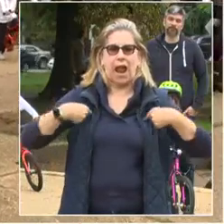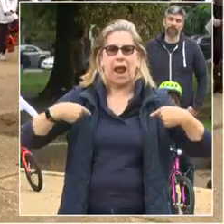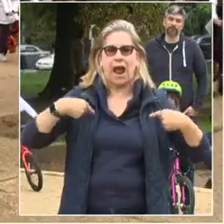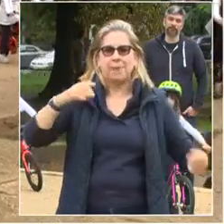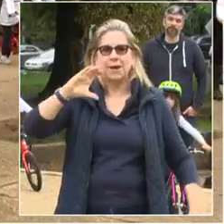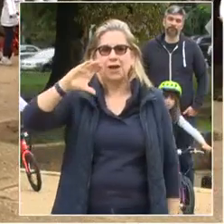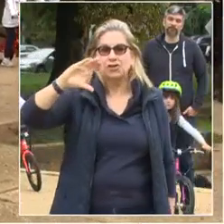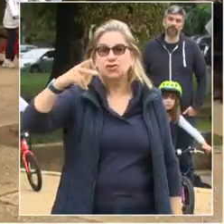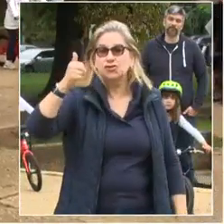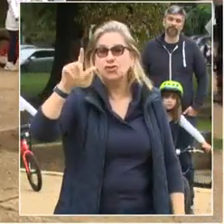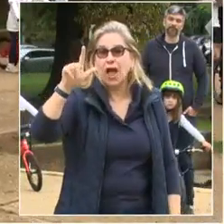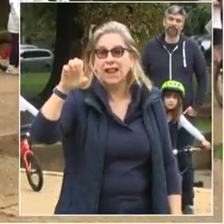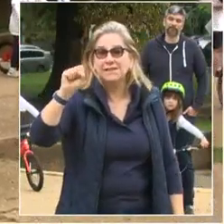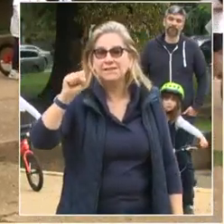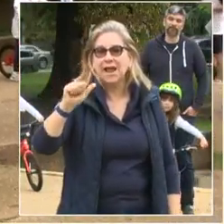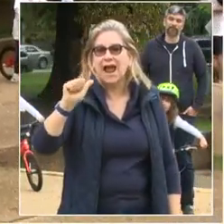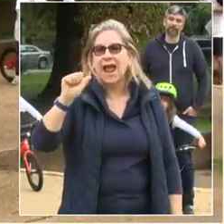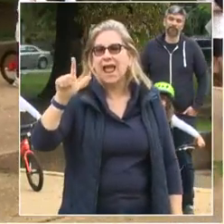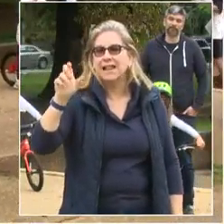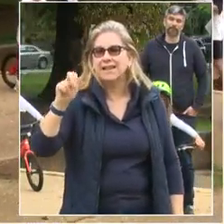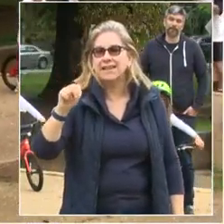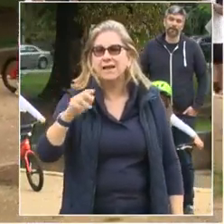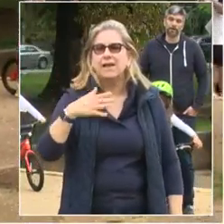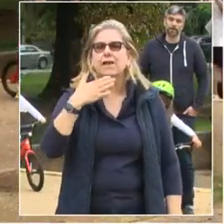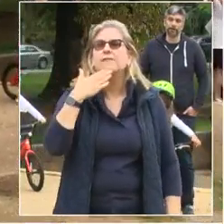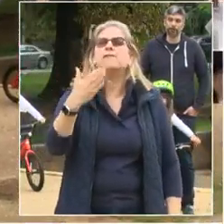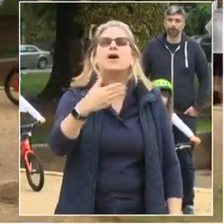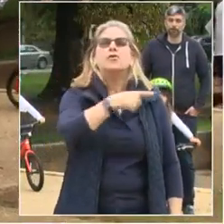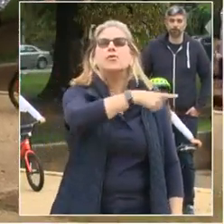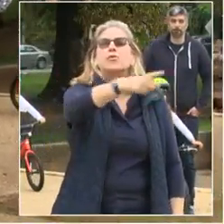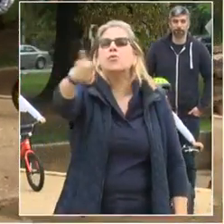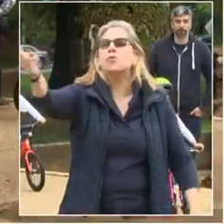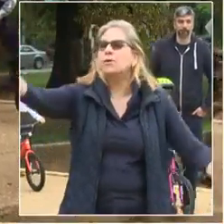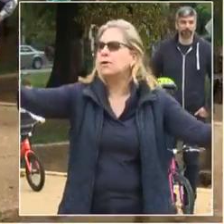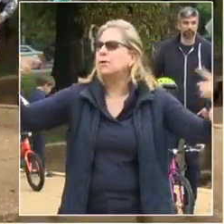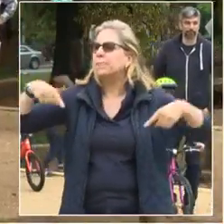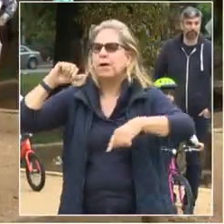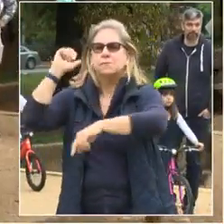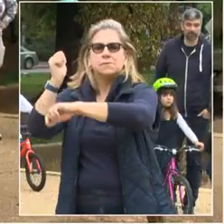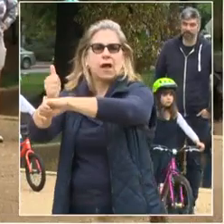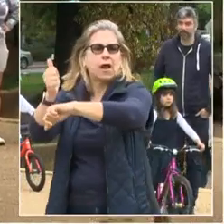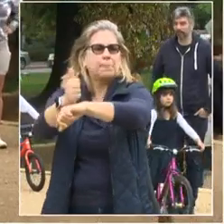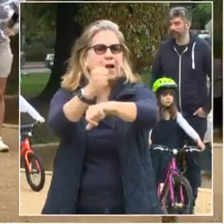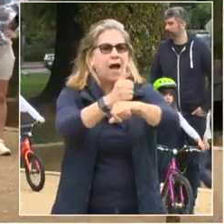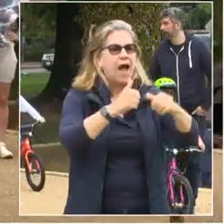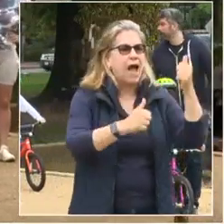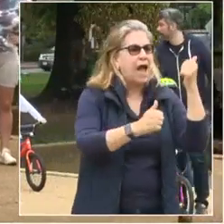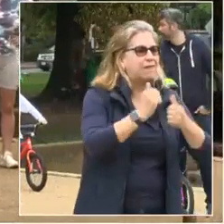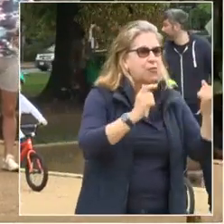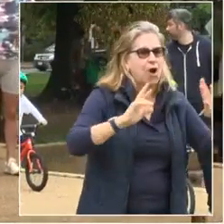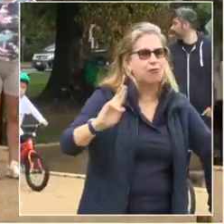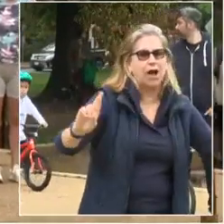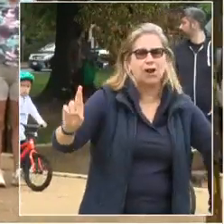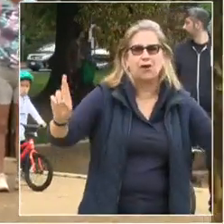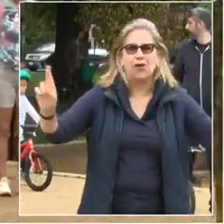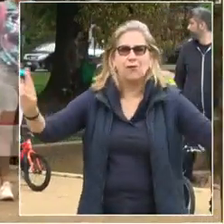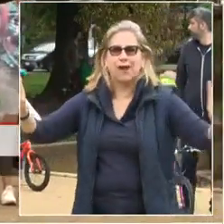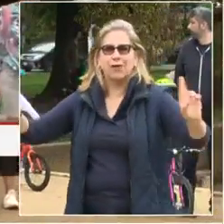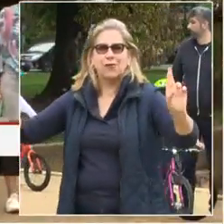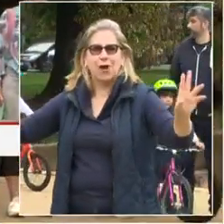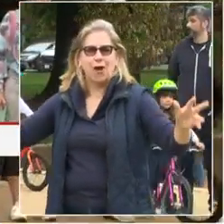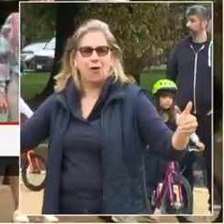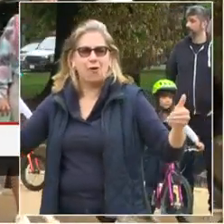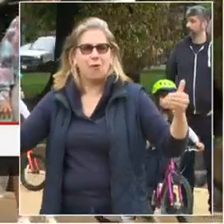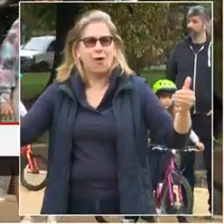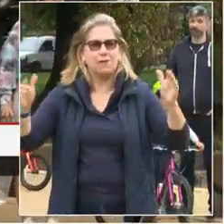this together. We've got a great program. We're going to get everybody kicked off and on their way to school. I want to do a couple of shout outs before we jump right